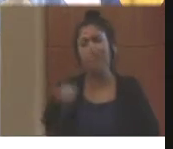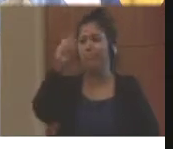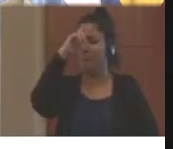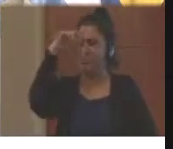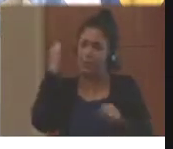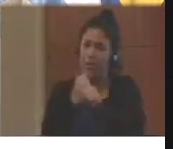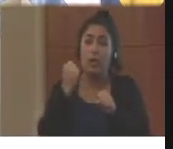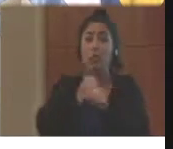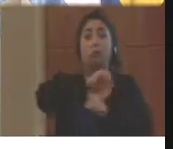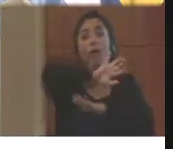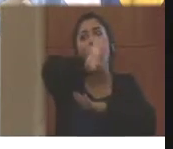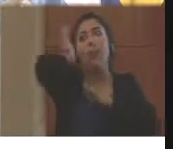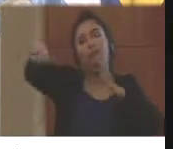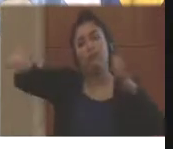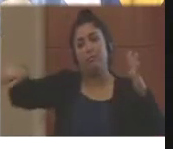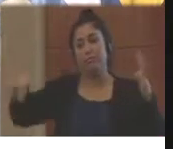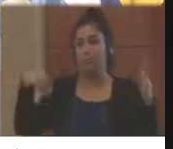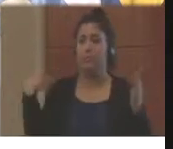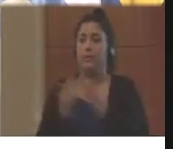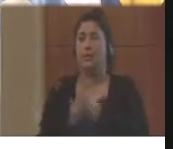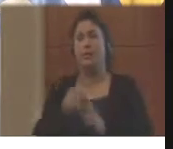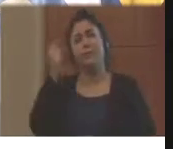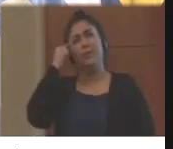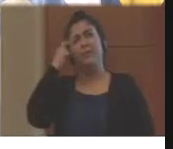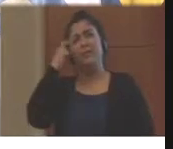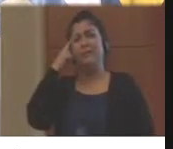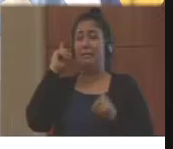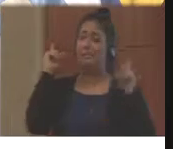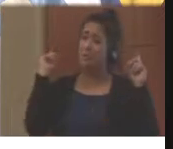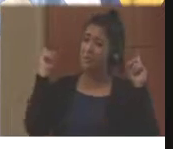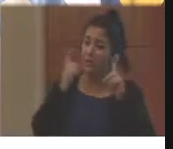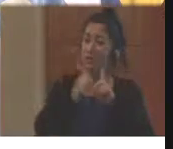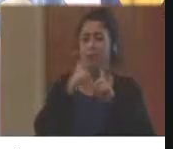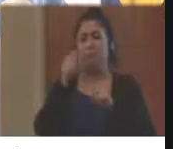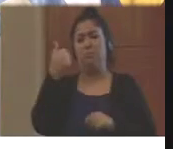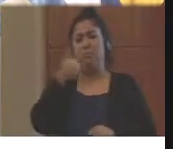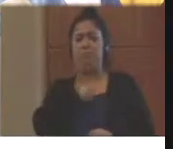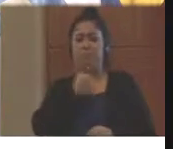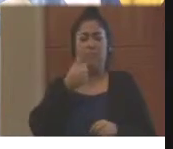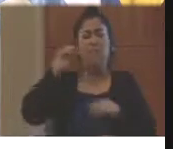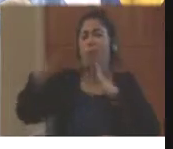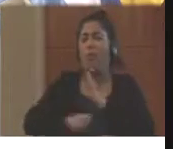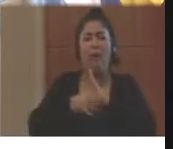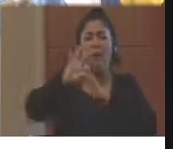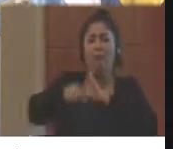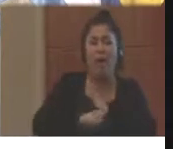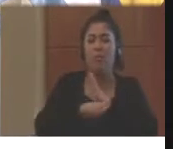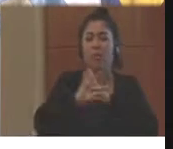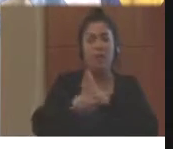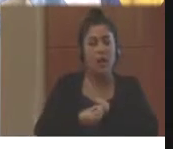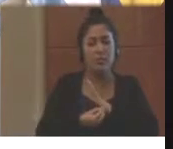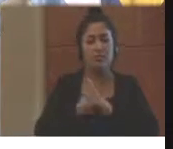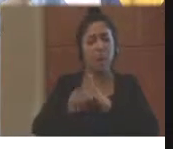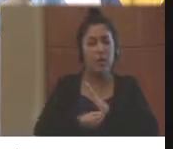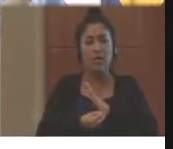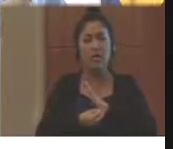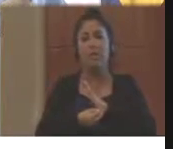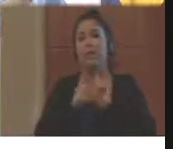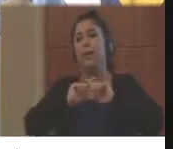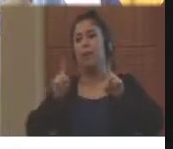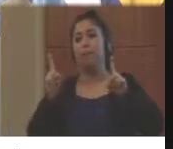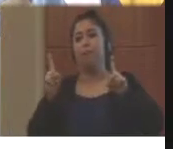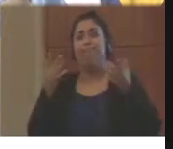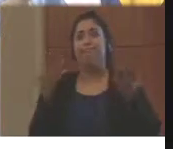A lot has been written, and I think it's impossible to write anything else, and the damage continues